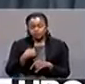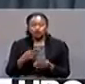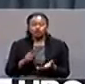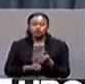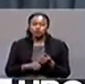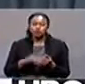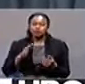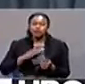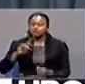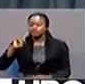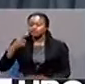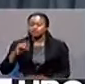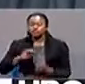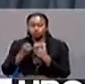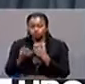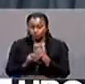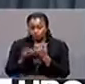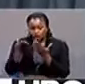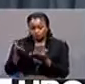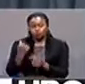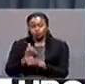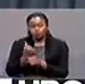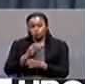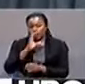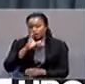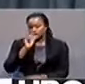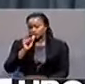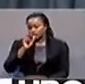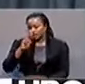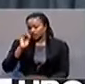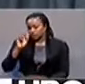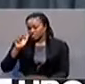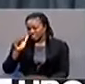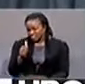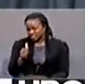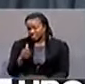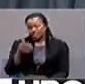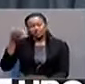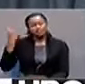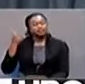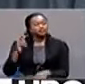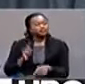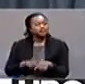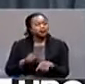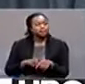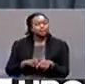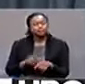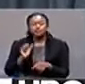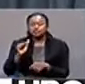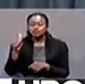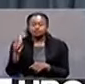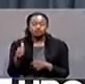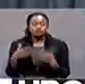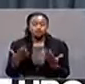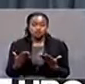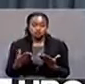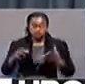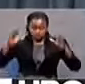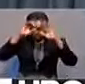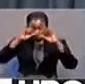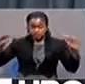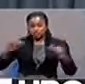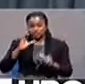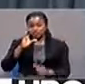my first job at Caritas. That time, he was the president